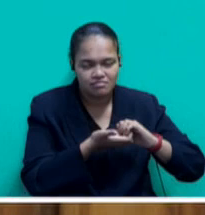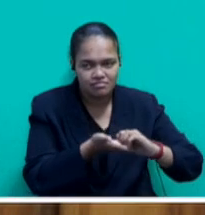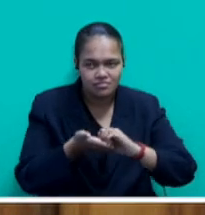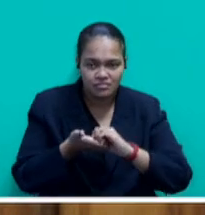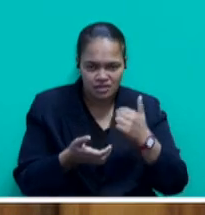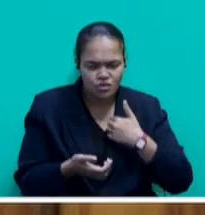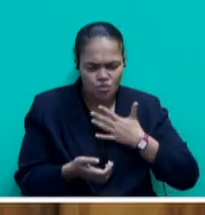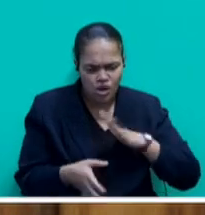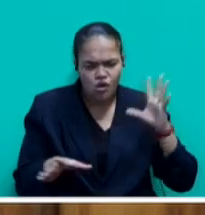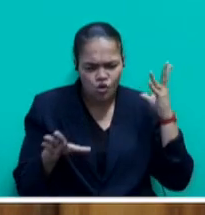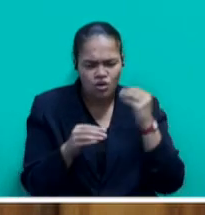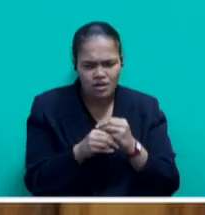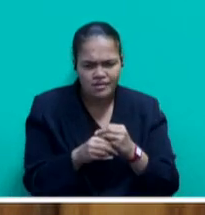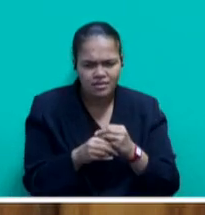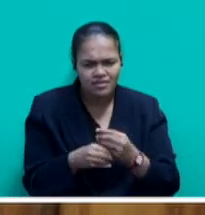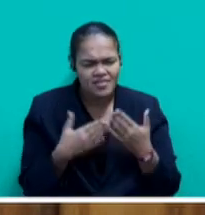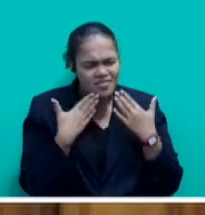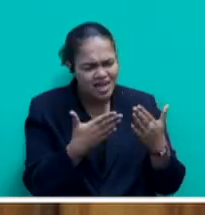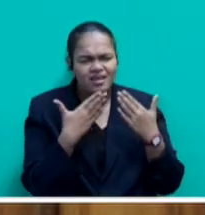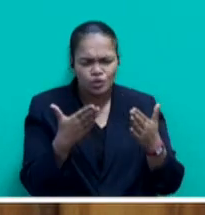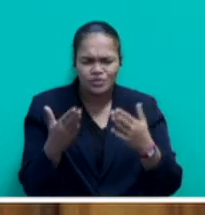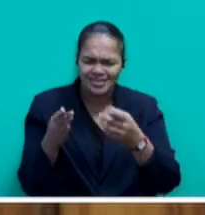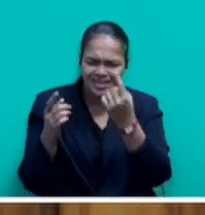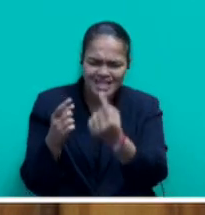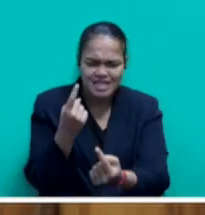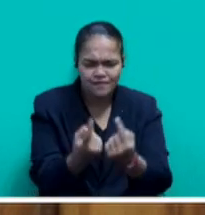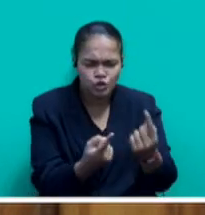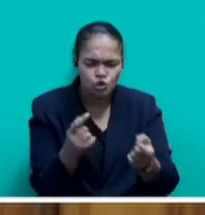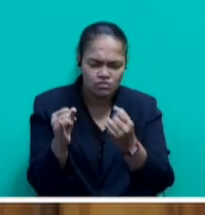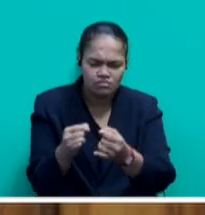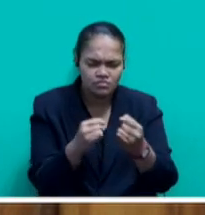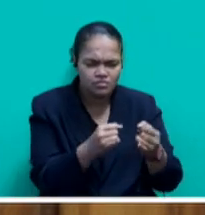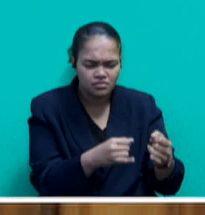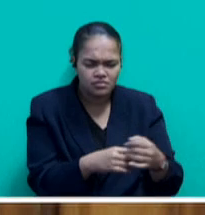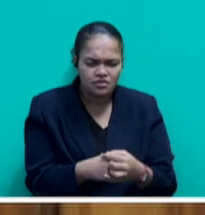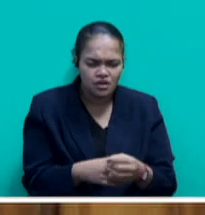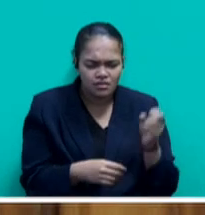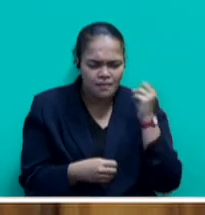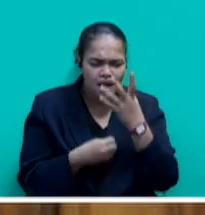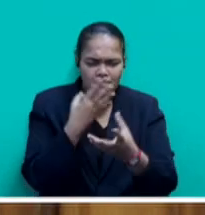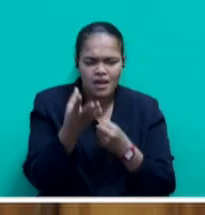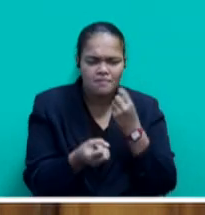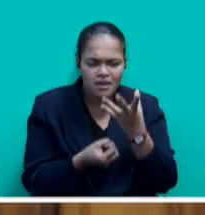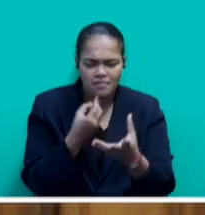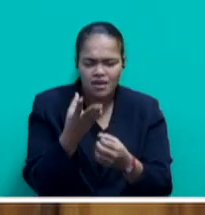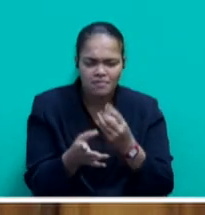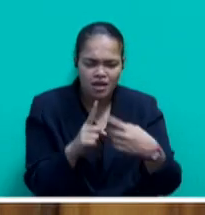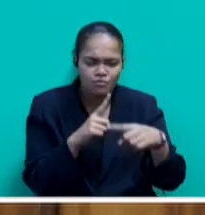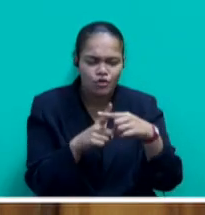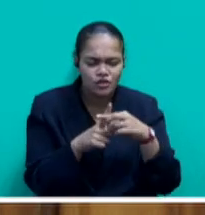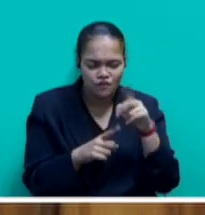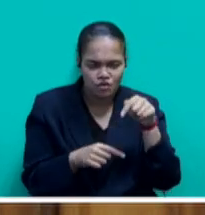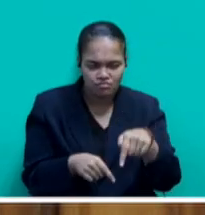by again thanking every individual who contributed to the development of this budget. I thank everyone who has